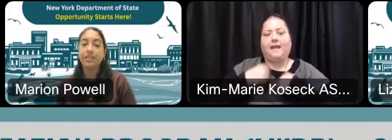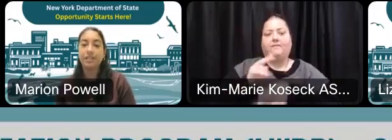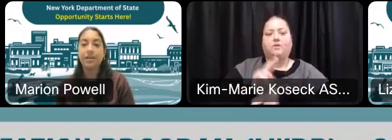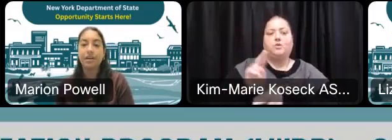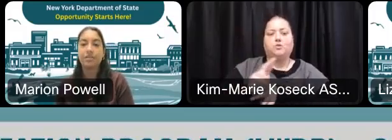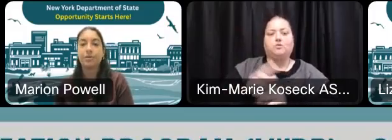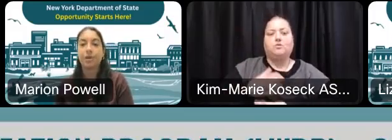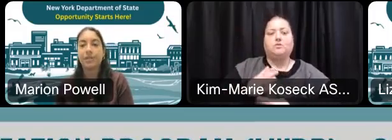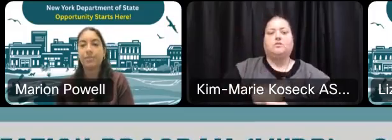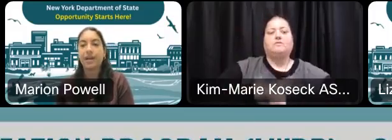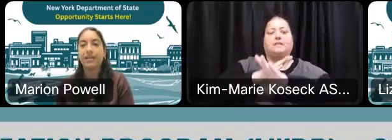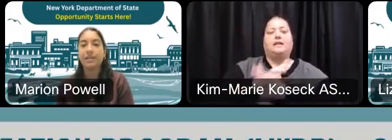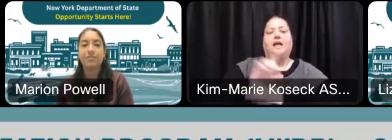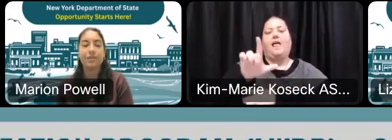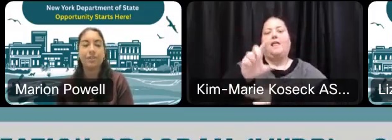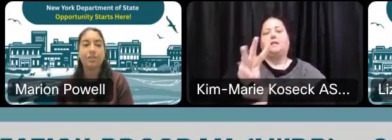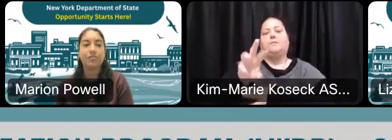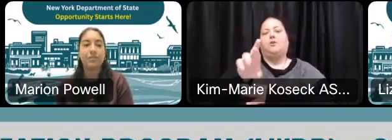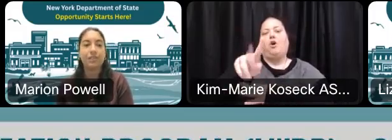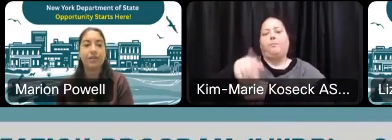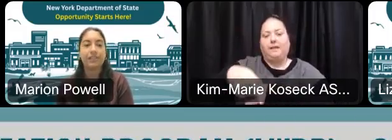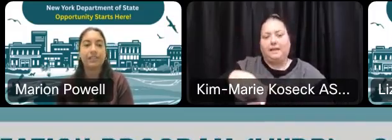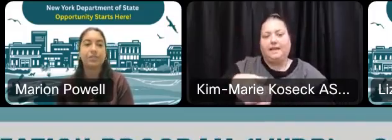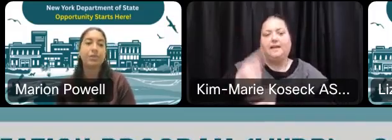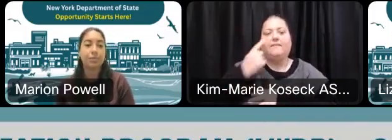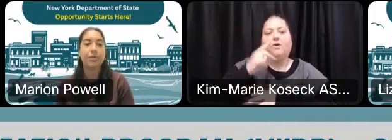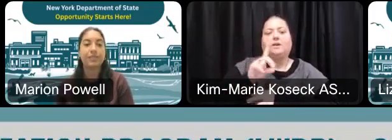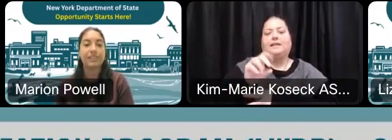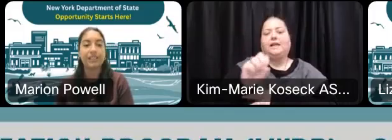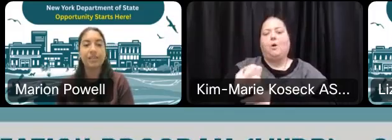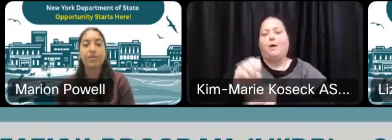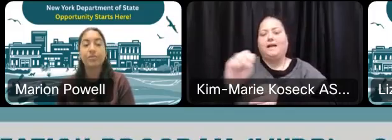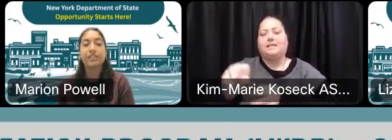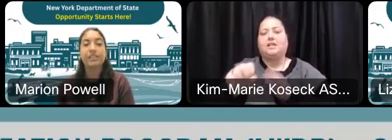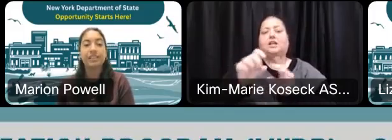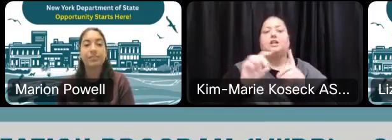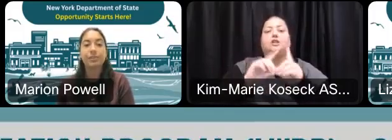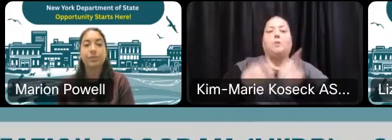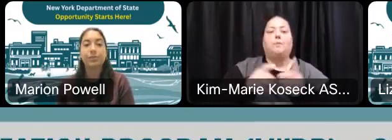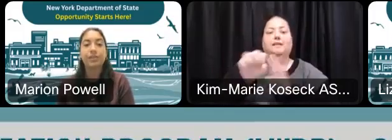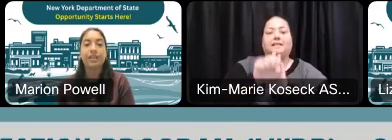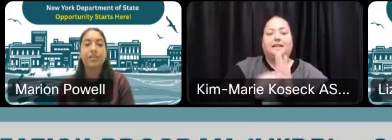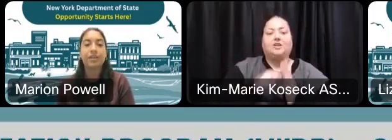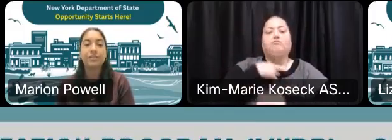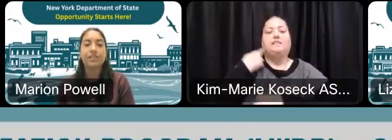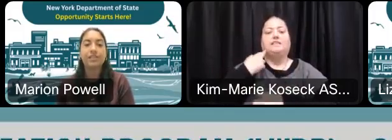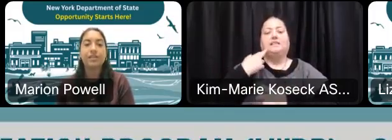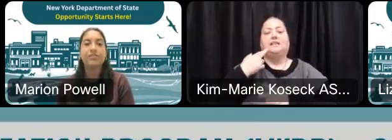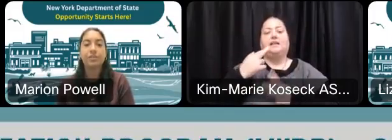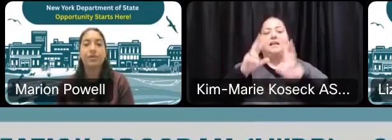resiliency within their LWRP by adding information from DOS's, or the Department of State's, risk assessment tool in